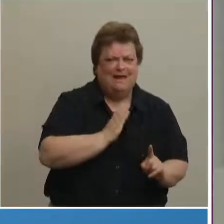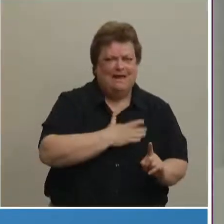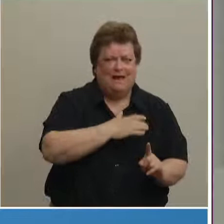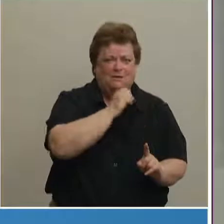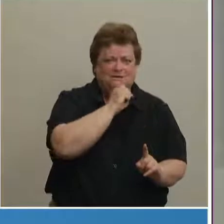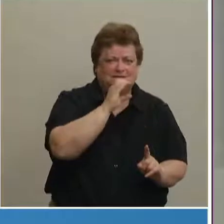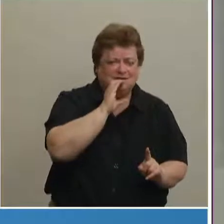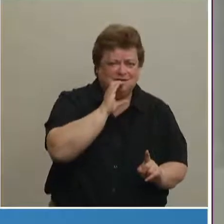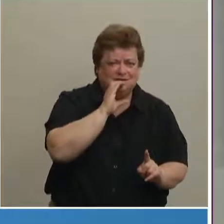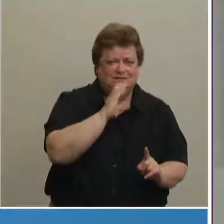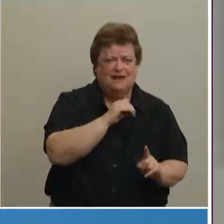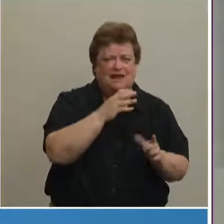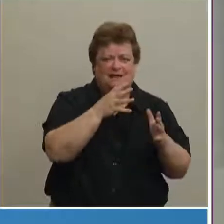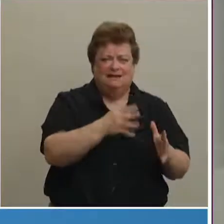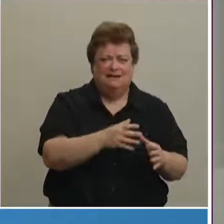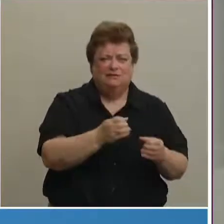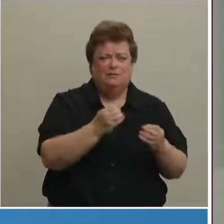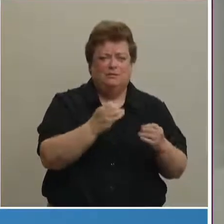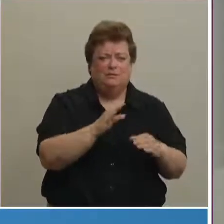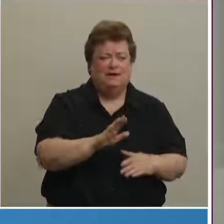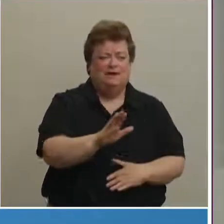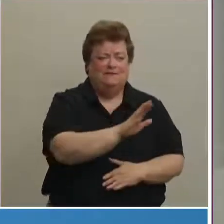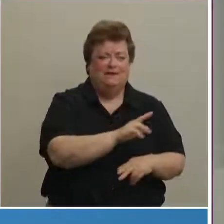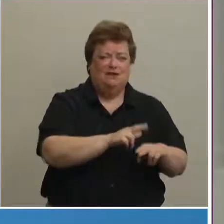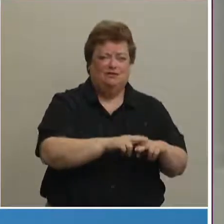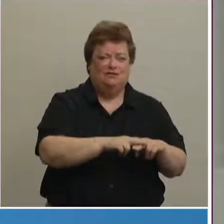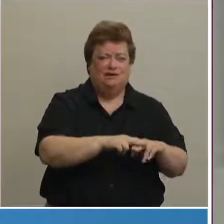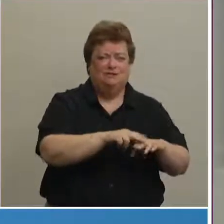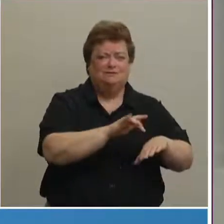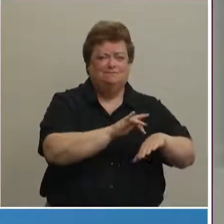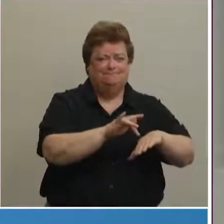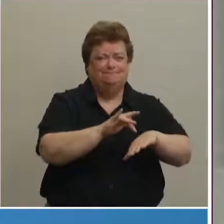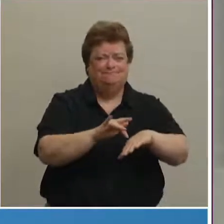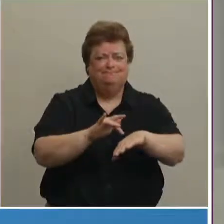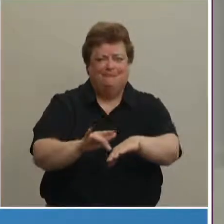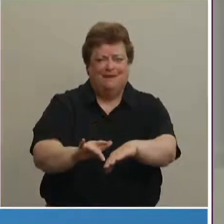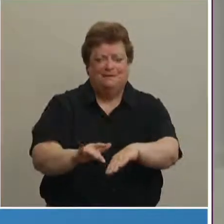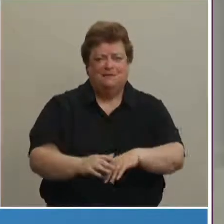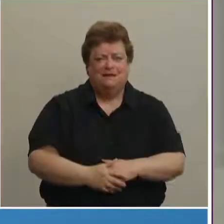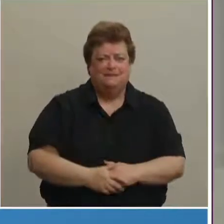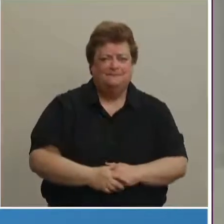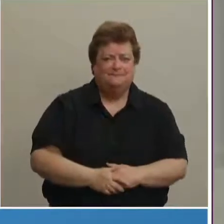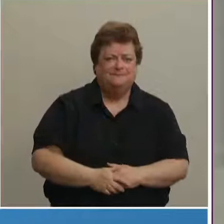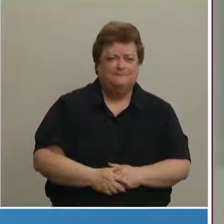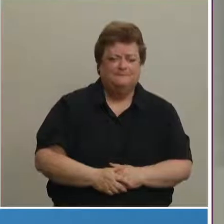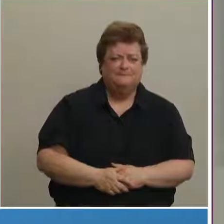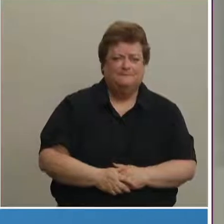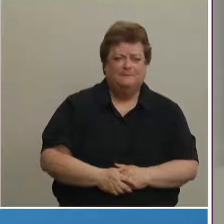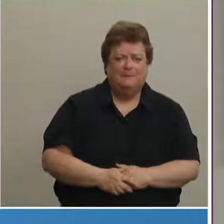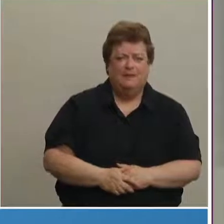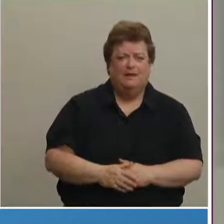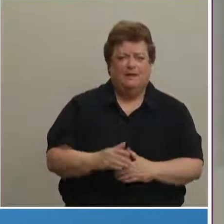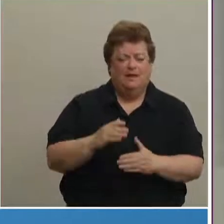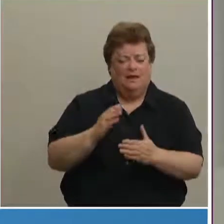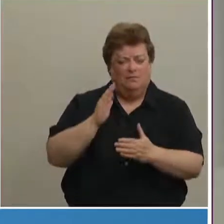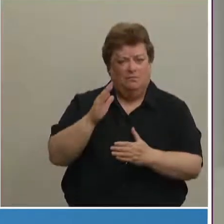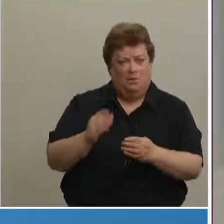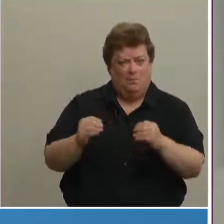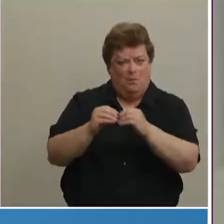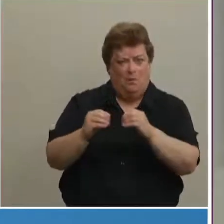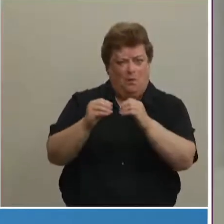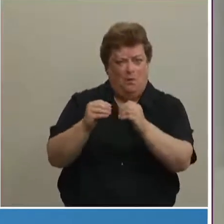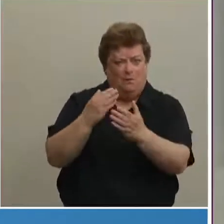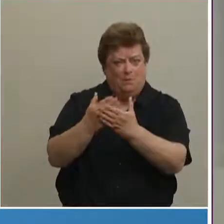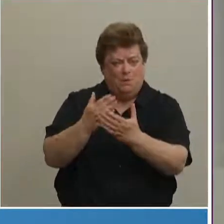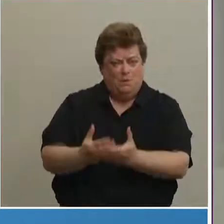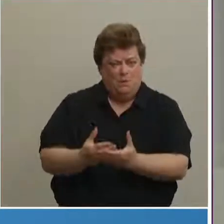disproportionate numbers and leaving too many of their chairs around our dining room tables empty. Further proof of our progress toward the